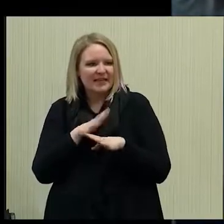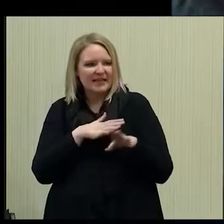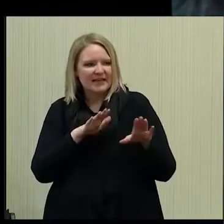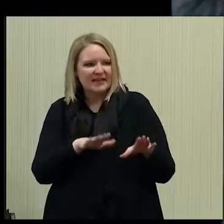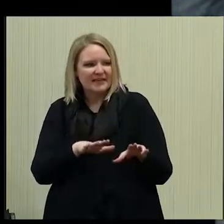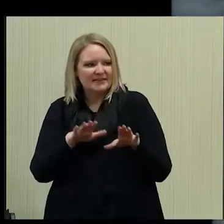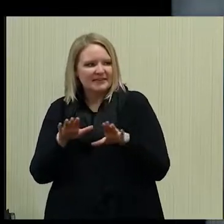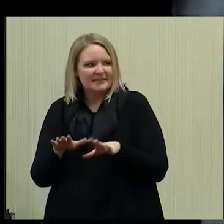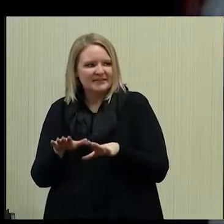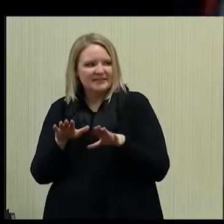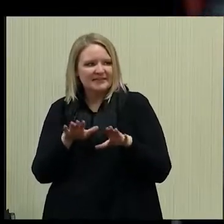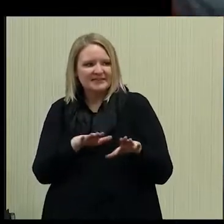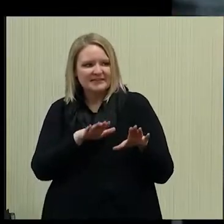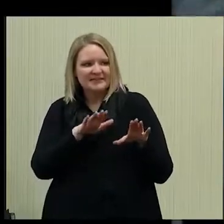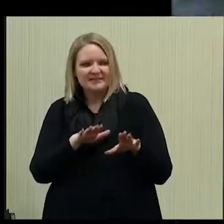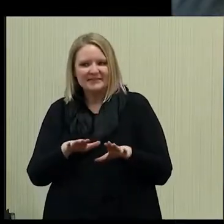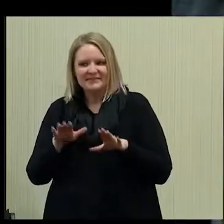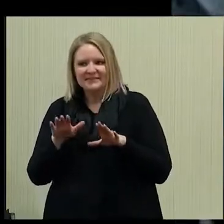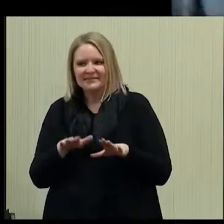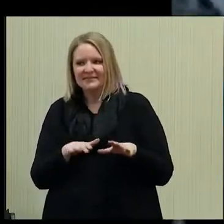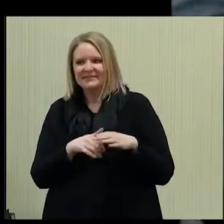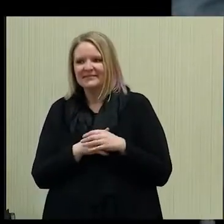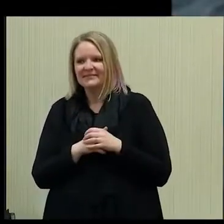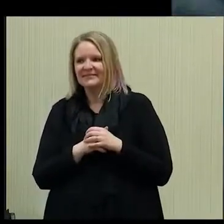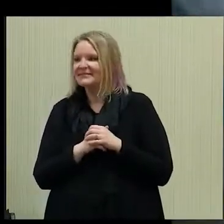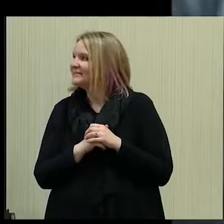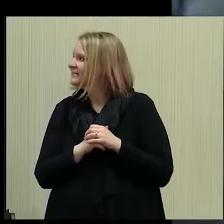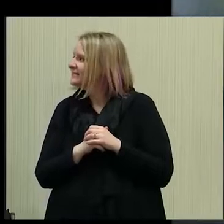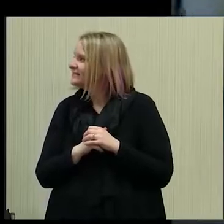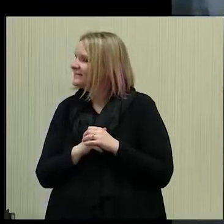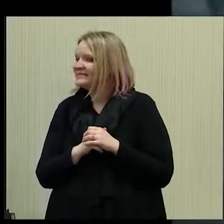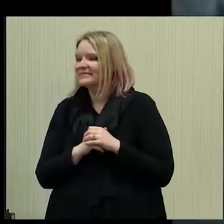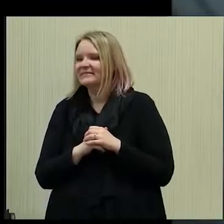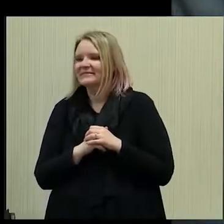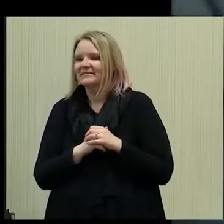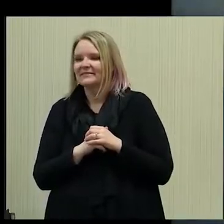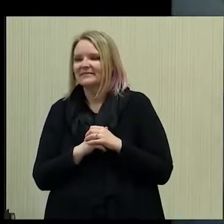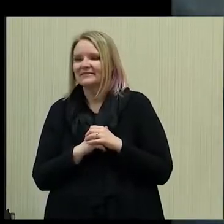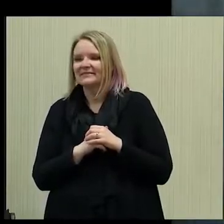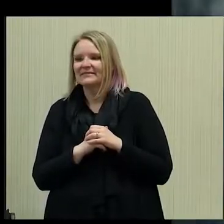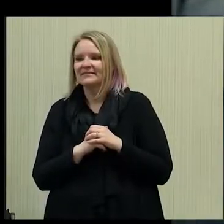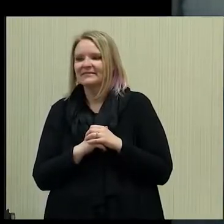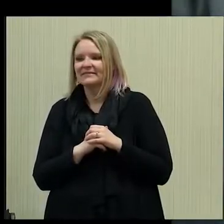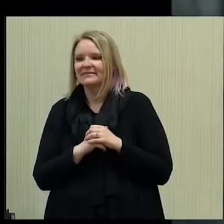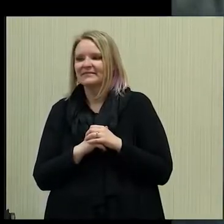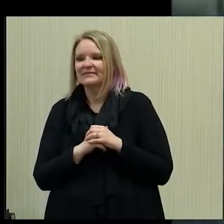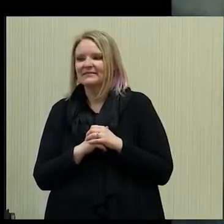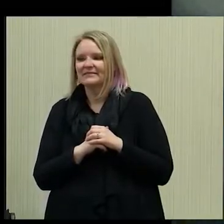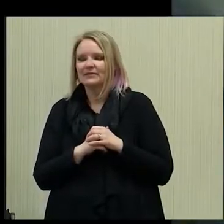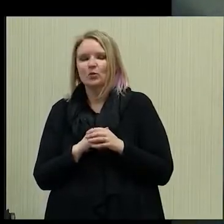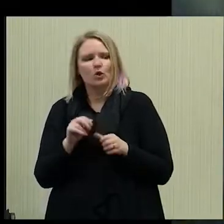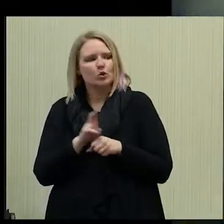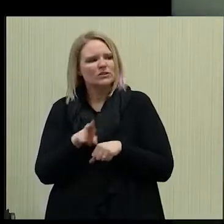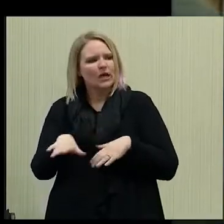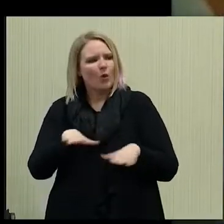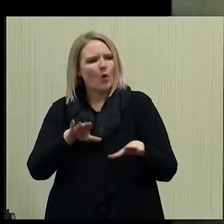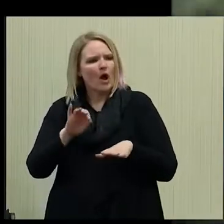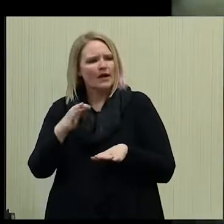So then put your finger. We're not marching, we're walking, we're using our walking feet.